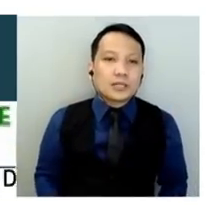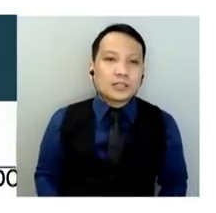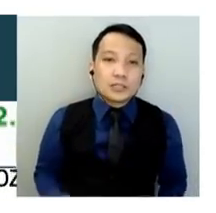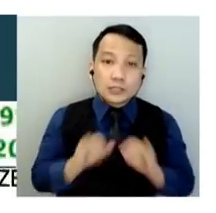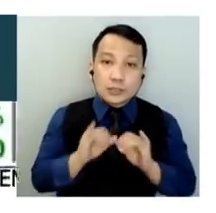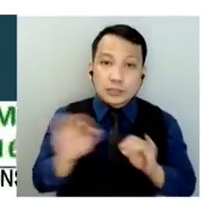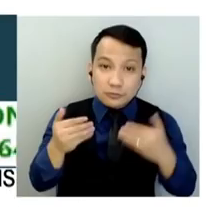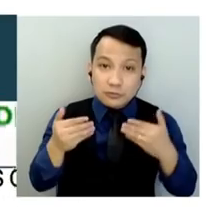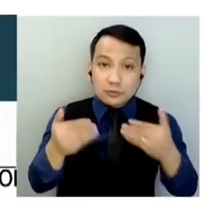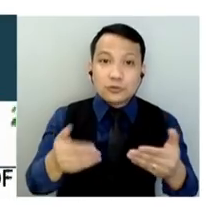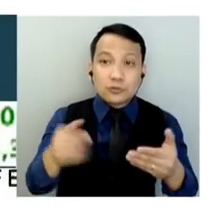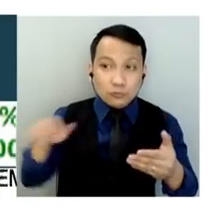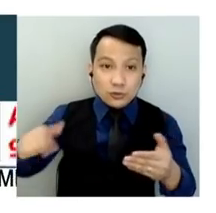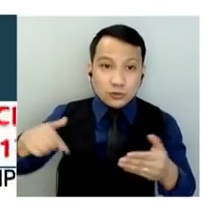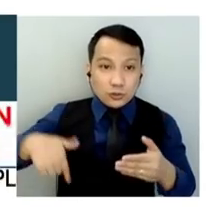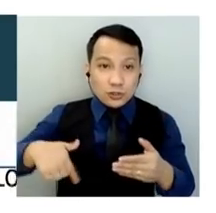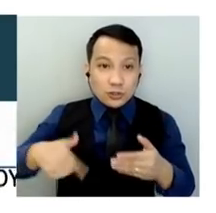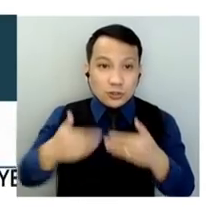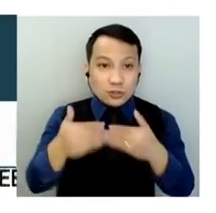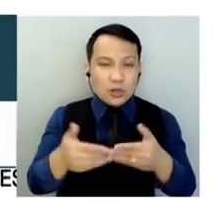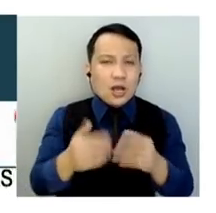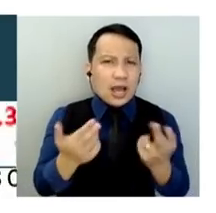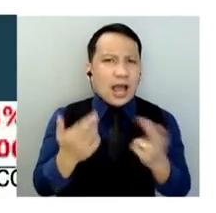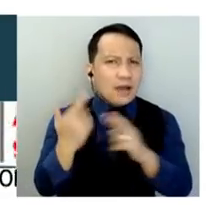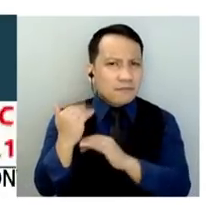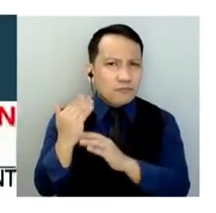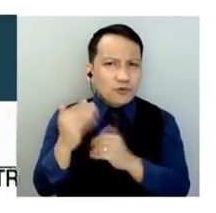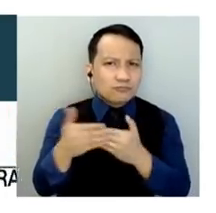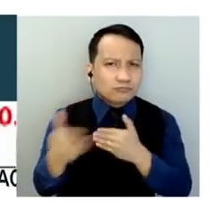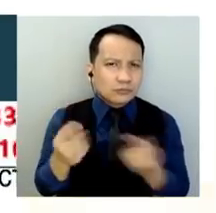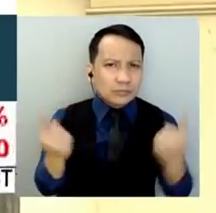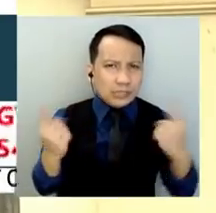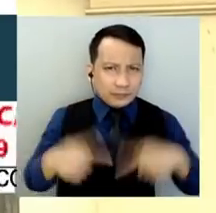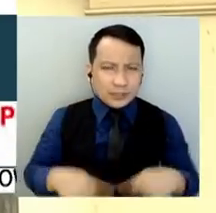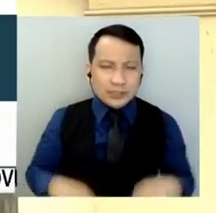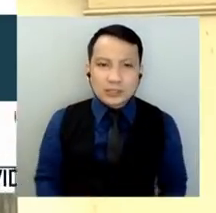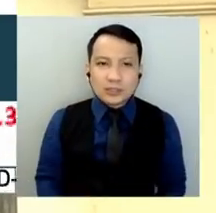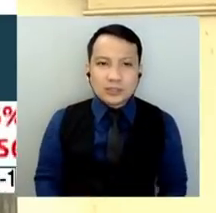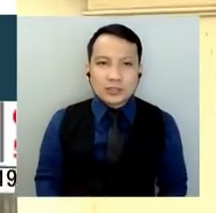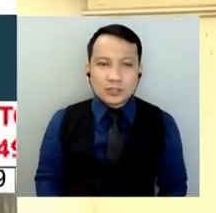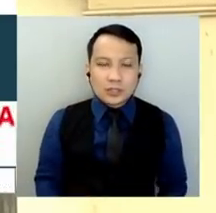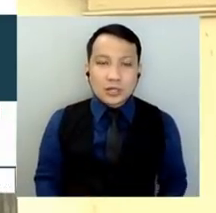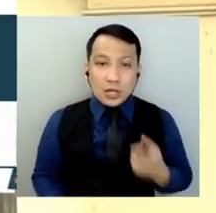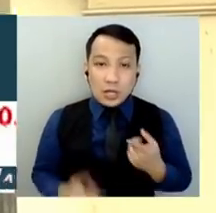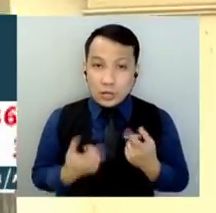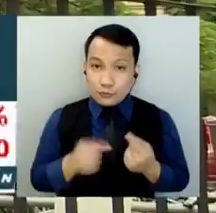push that, there's some hope there. What we did